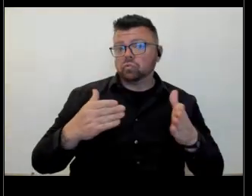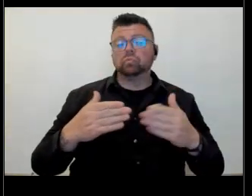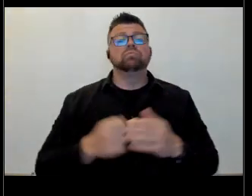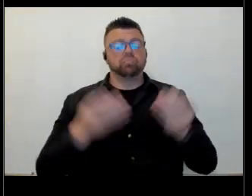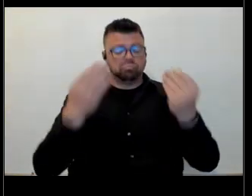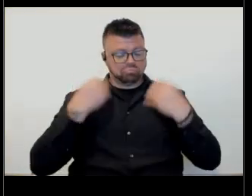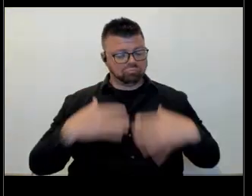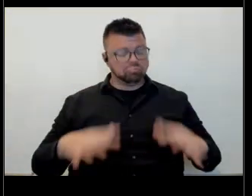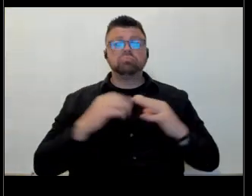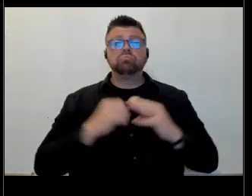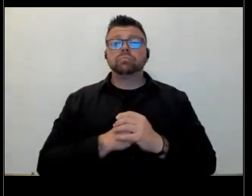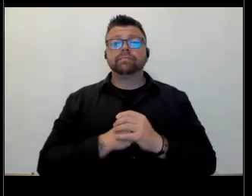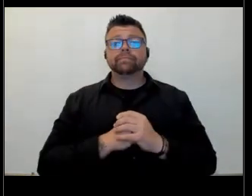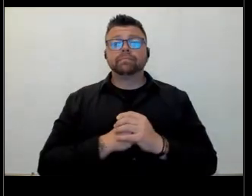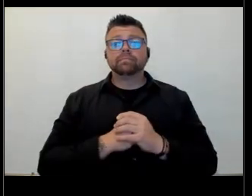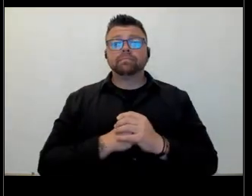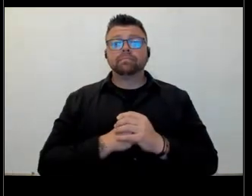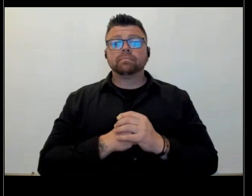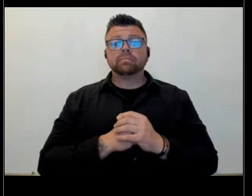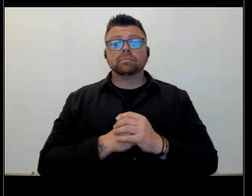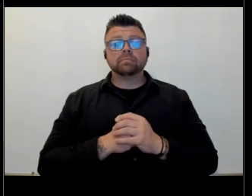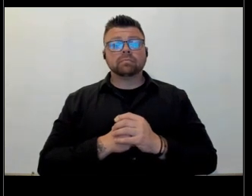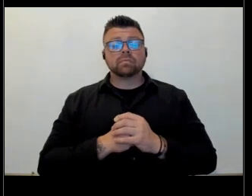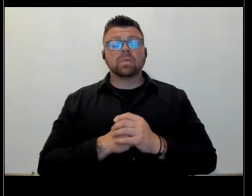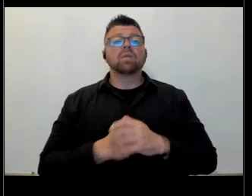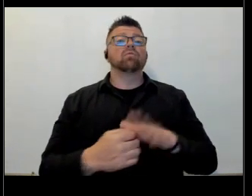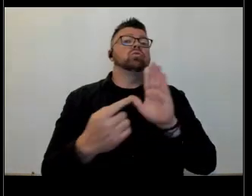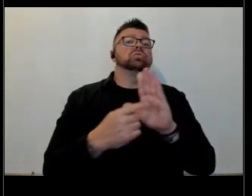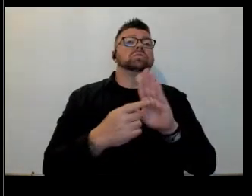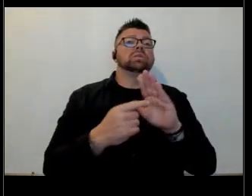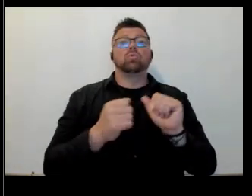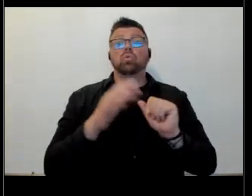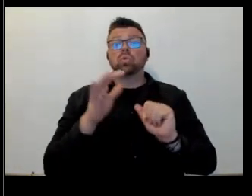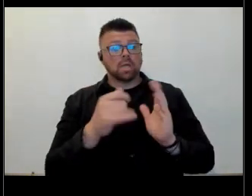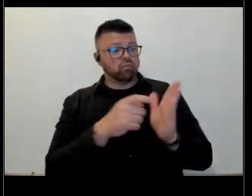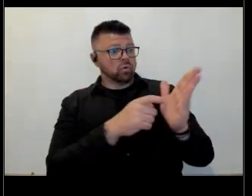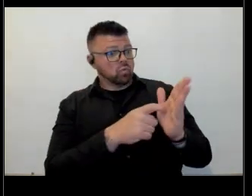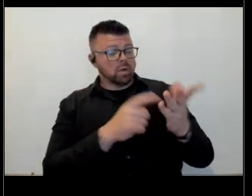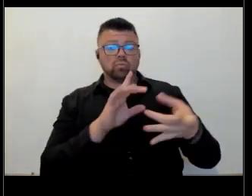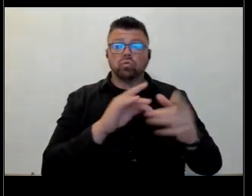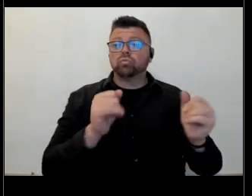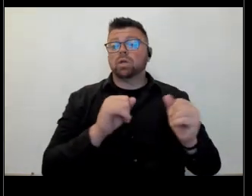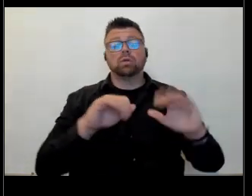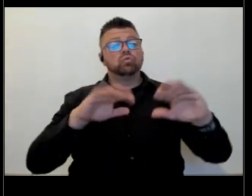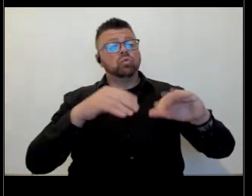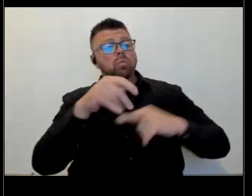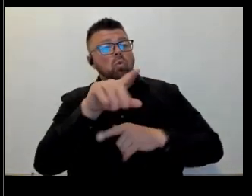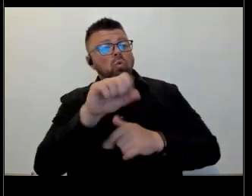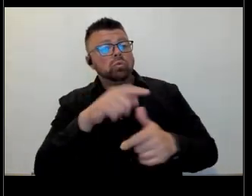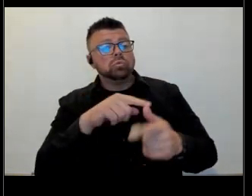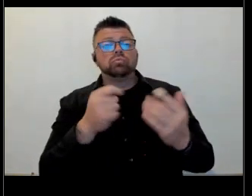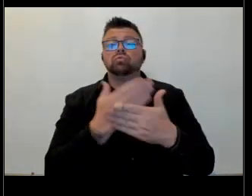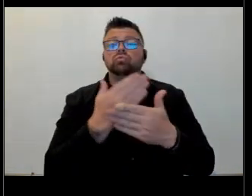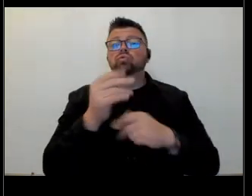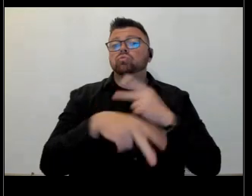such as those that may serve a swimming pool, newer versions of ANSI, such as